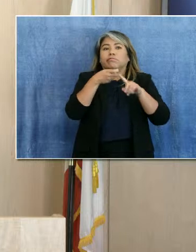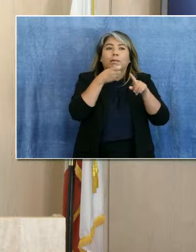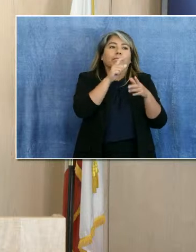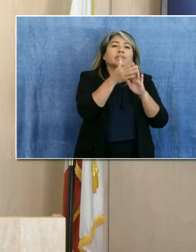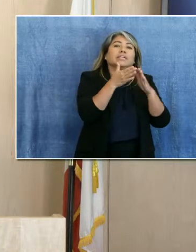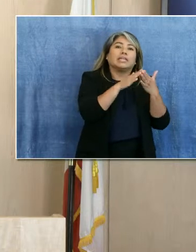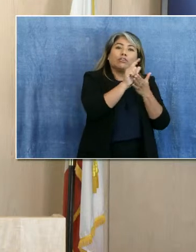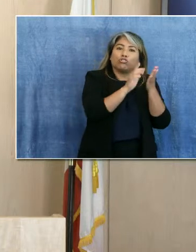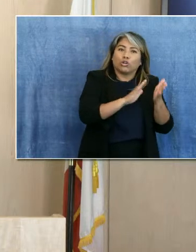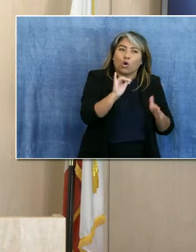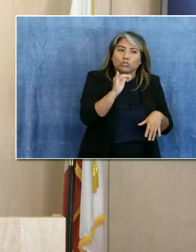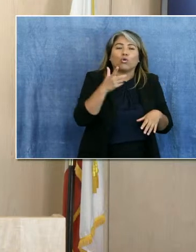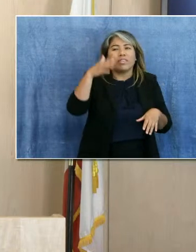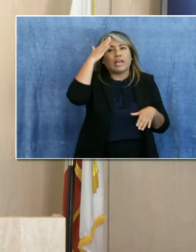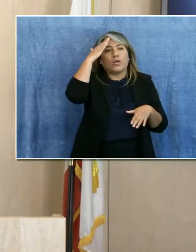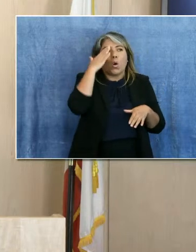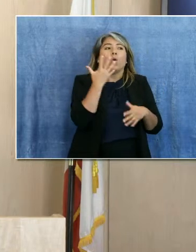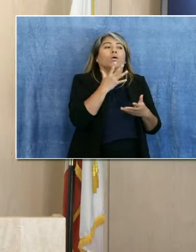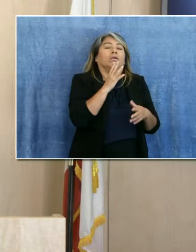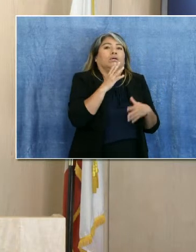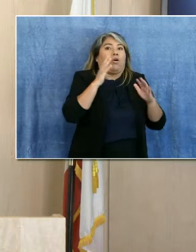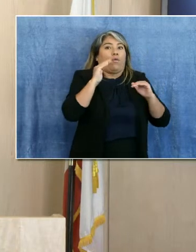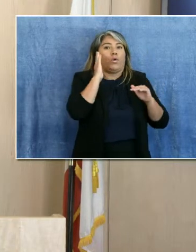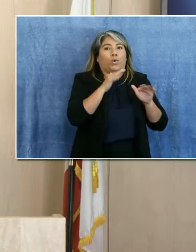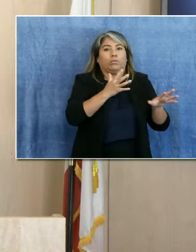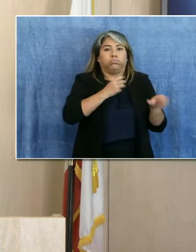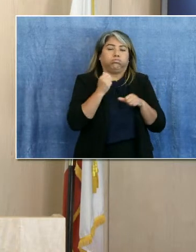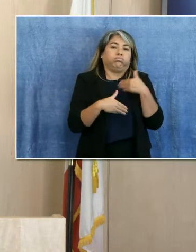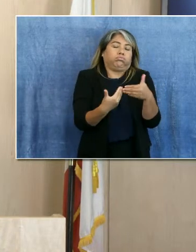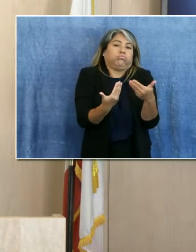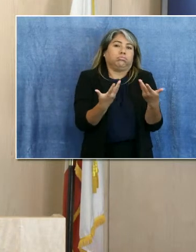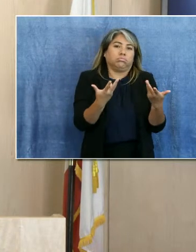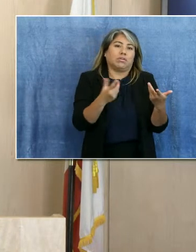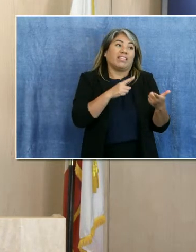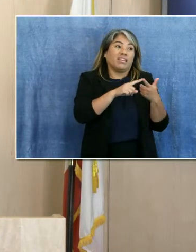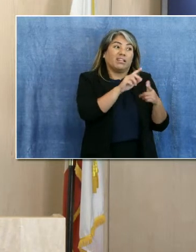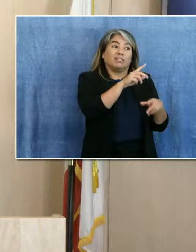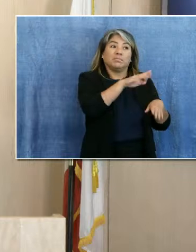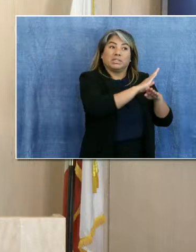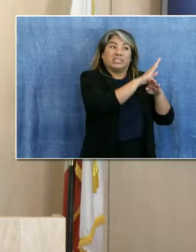So we're hopeful that we can increase the speed at which we can tackle the egregious violators.